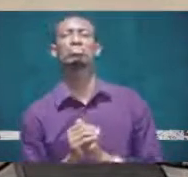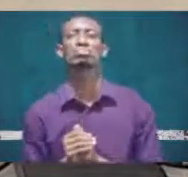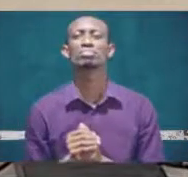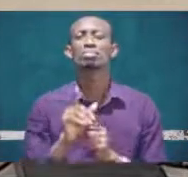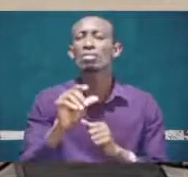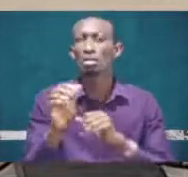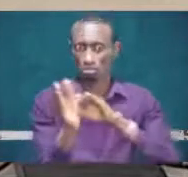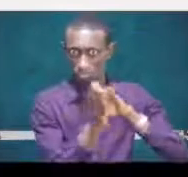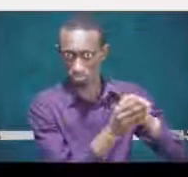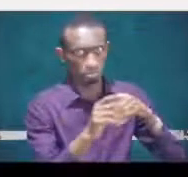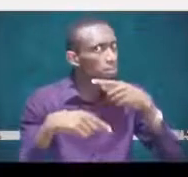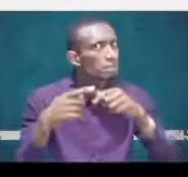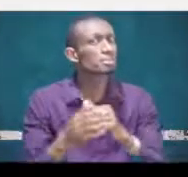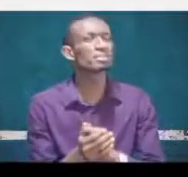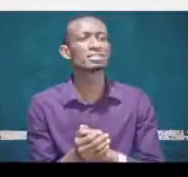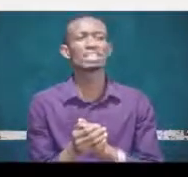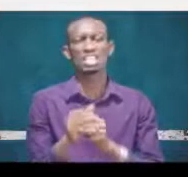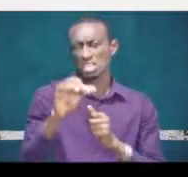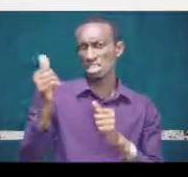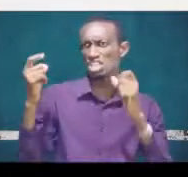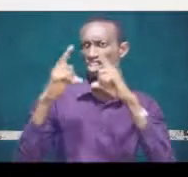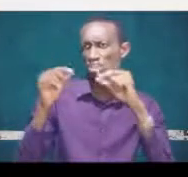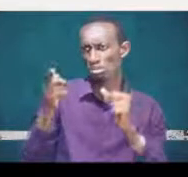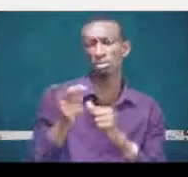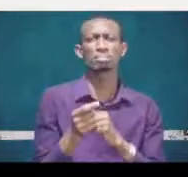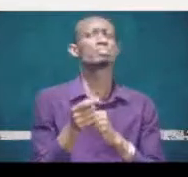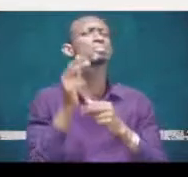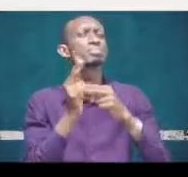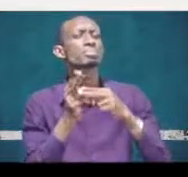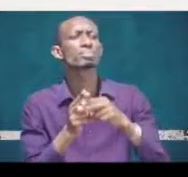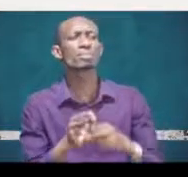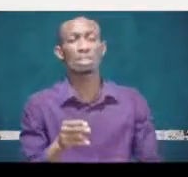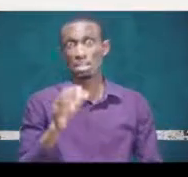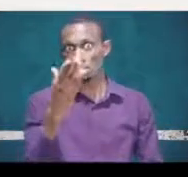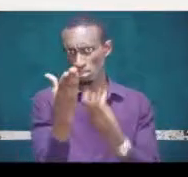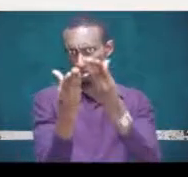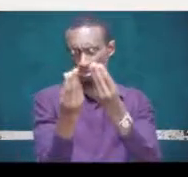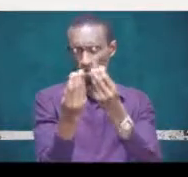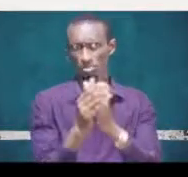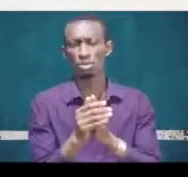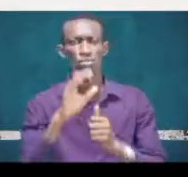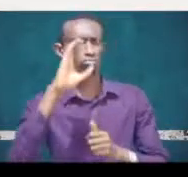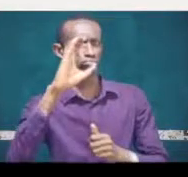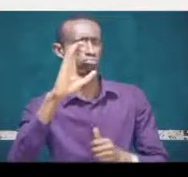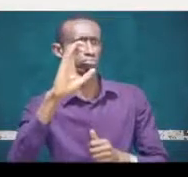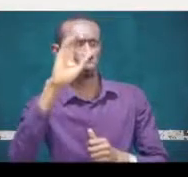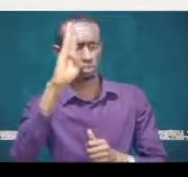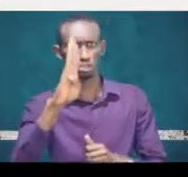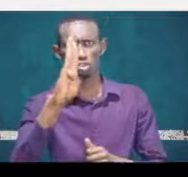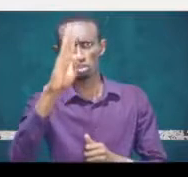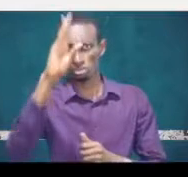Then let's continue. We have what we call simple cuboidal epithelium. Simple, that means single